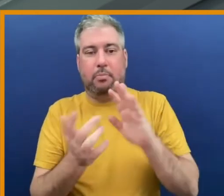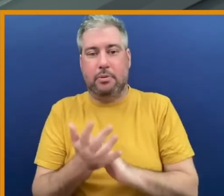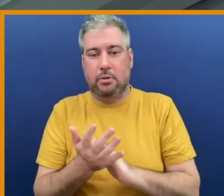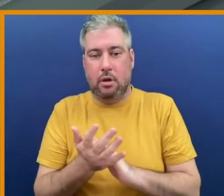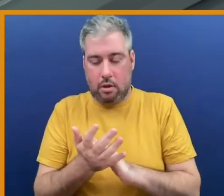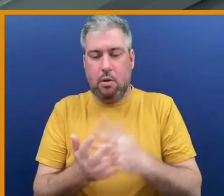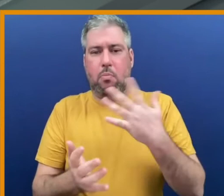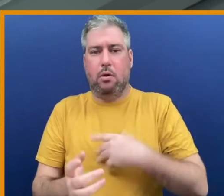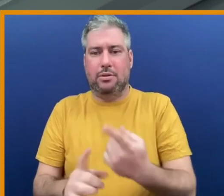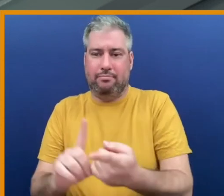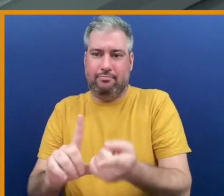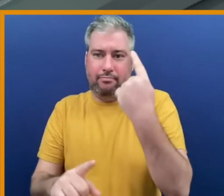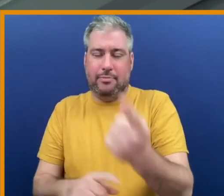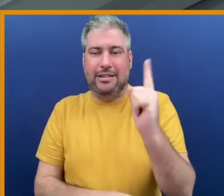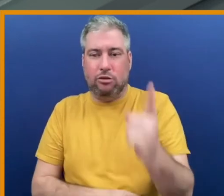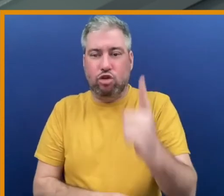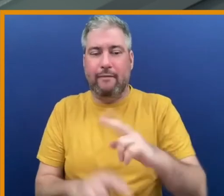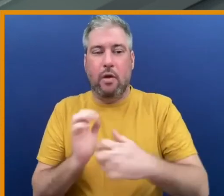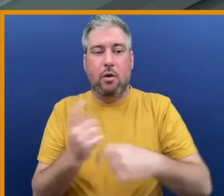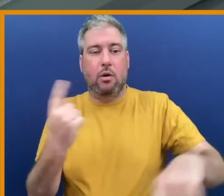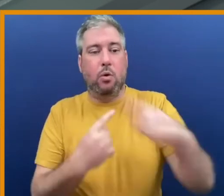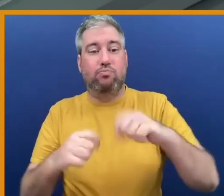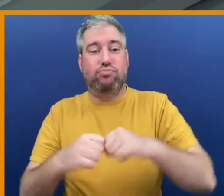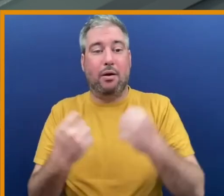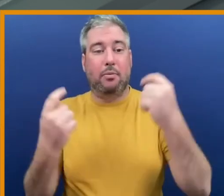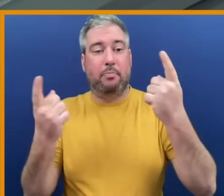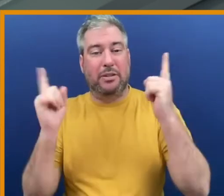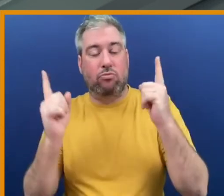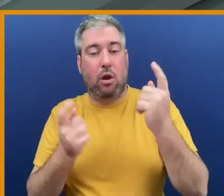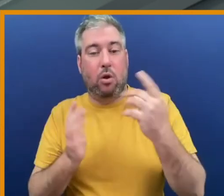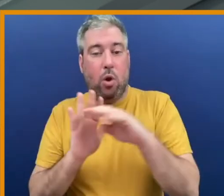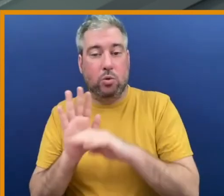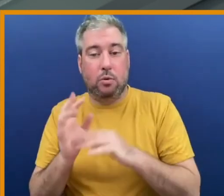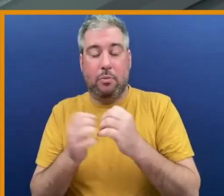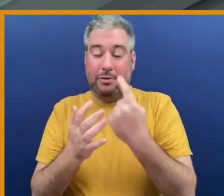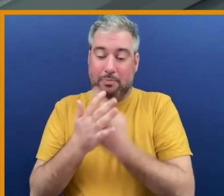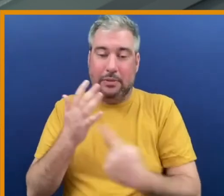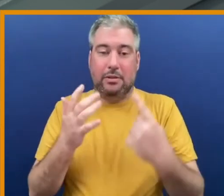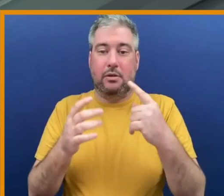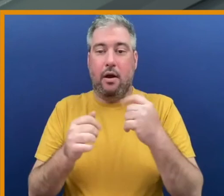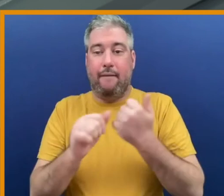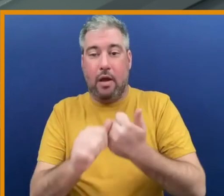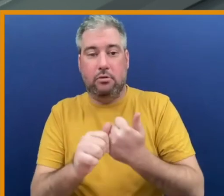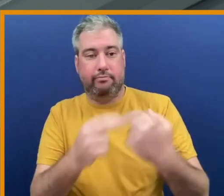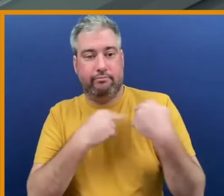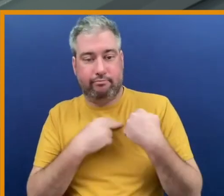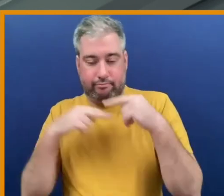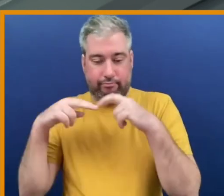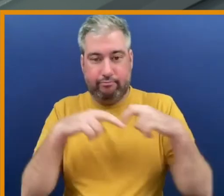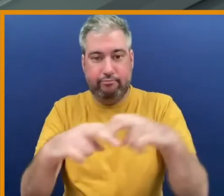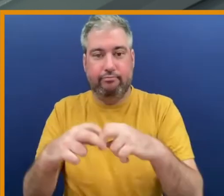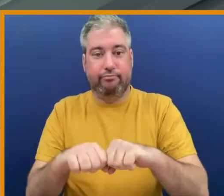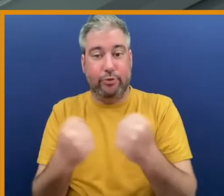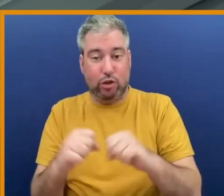responsible for investigating these breaches. And we want to give MPs more control of the business in the House. So why do we need